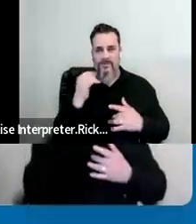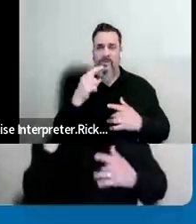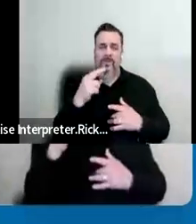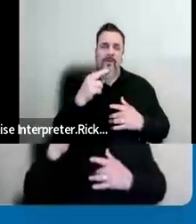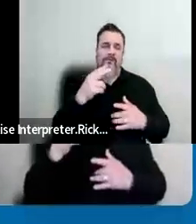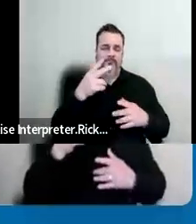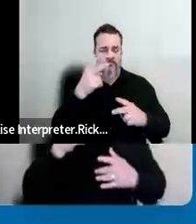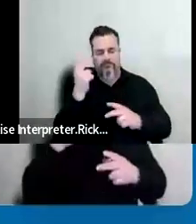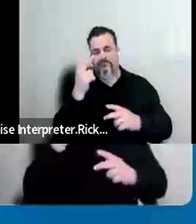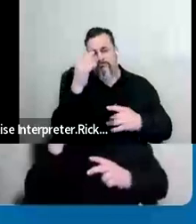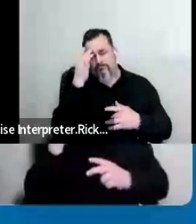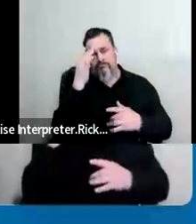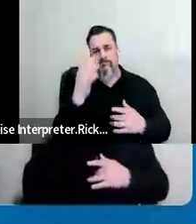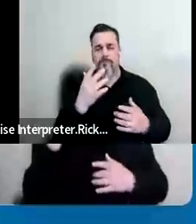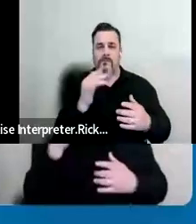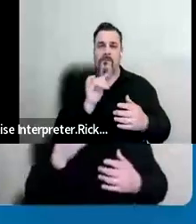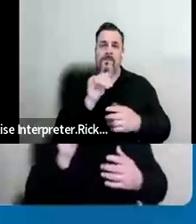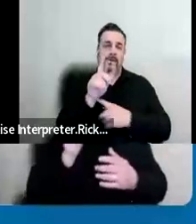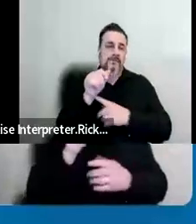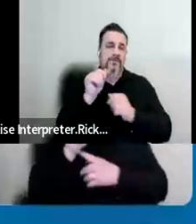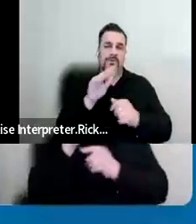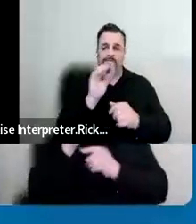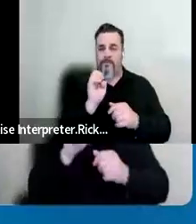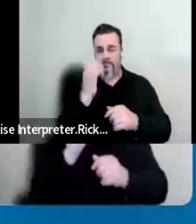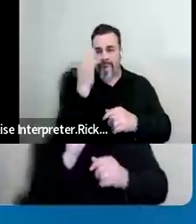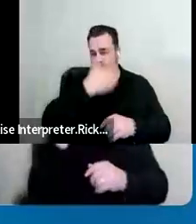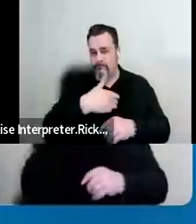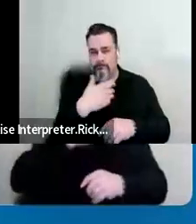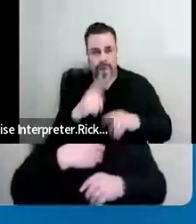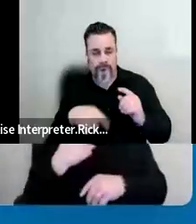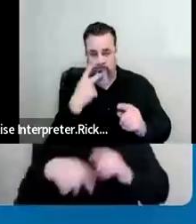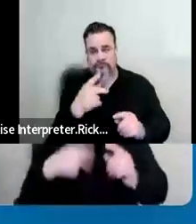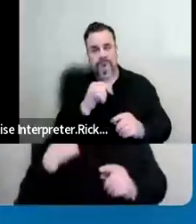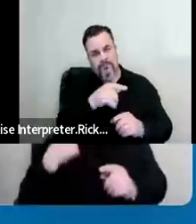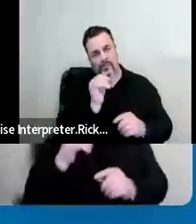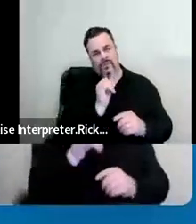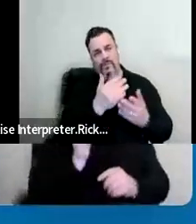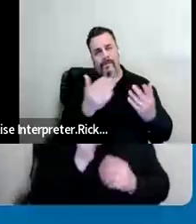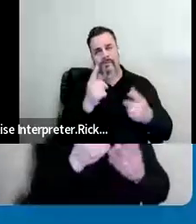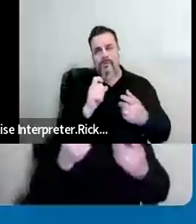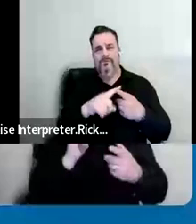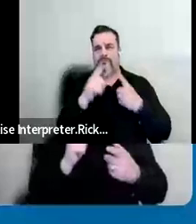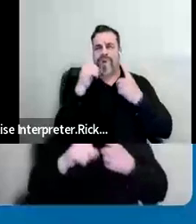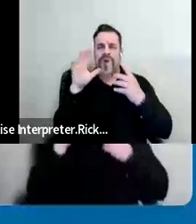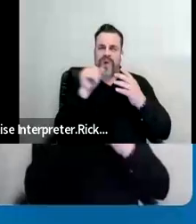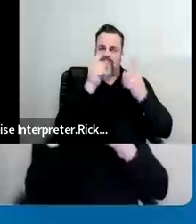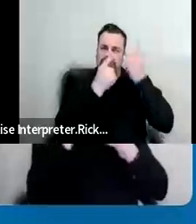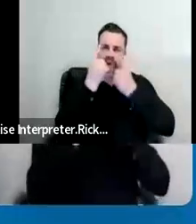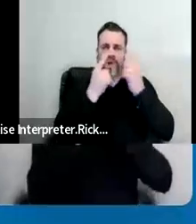So oftentimes a disability could be invisible, and those are also things that we want to take into consideration.